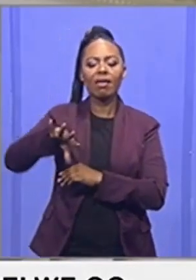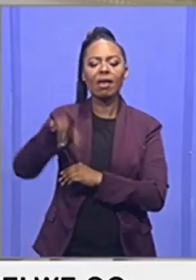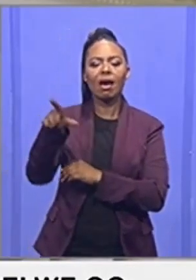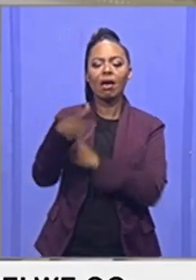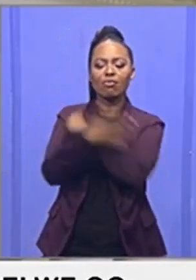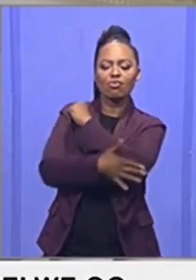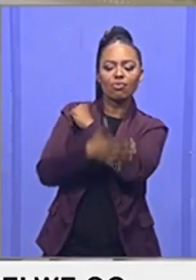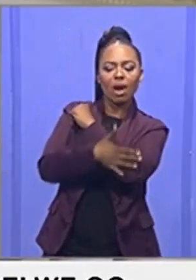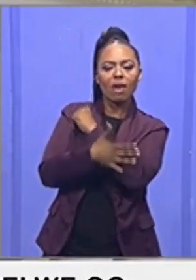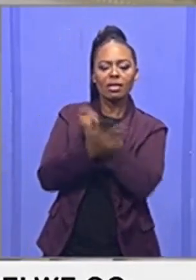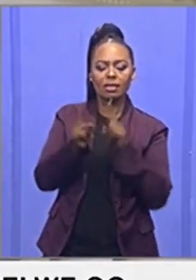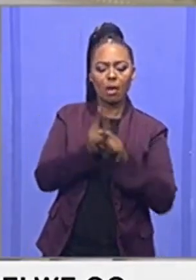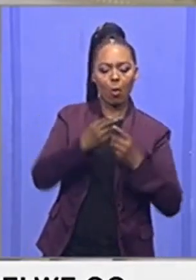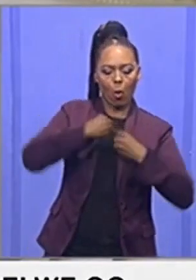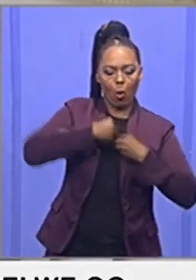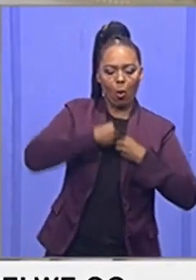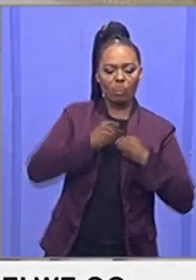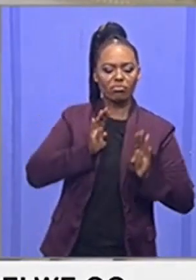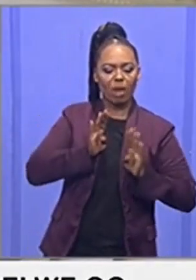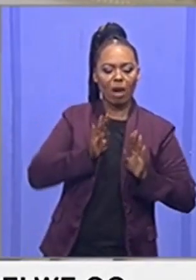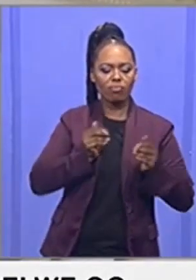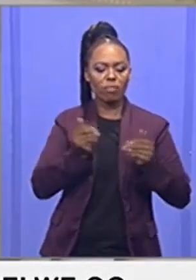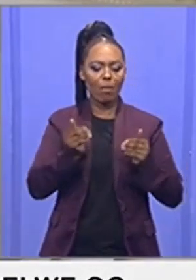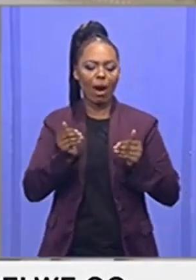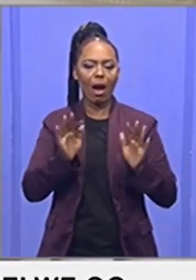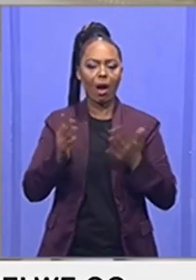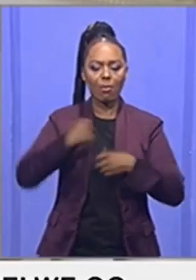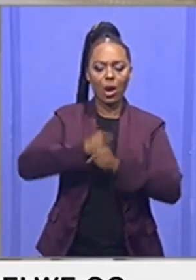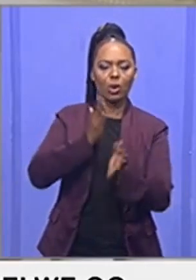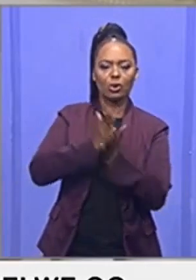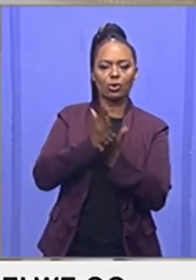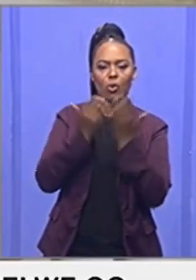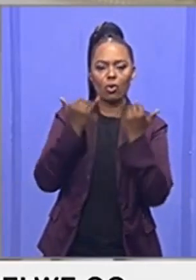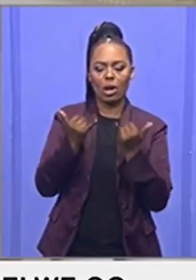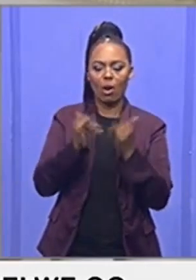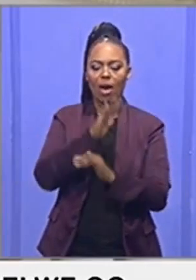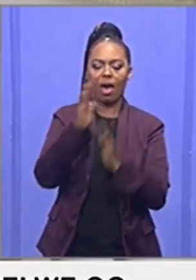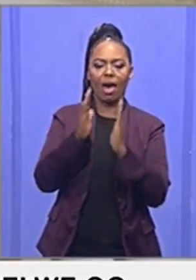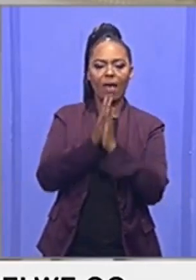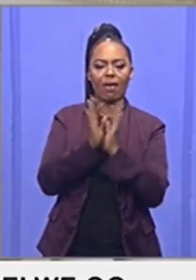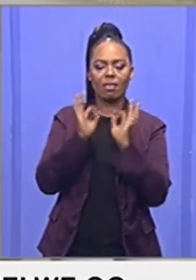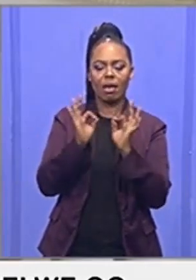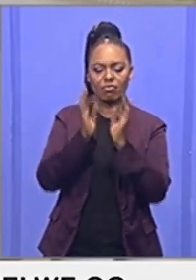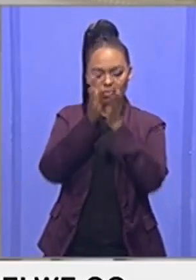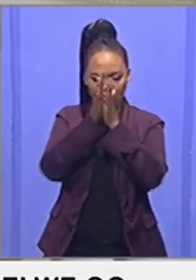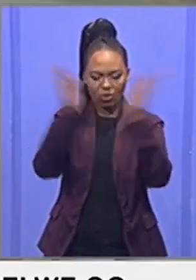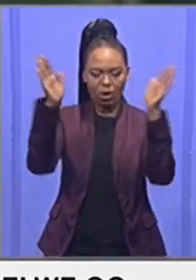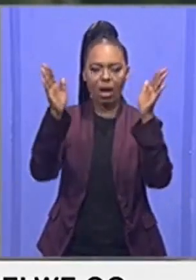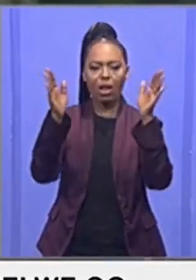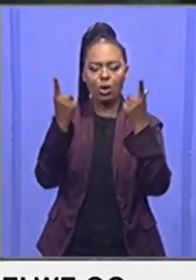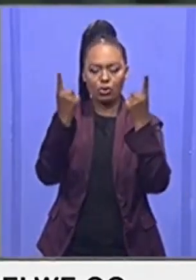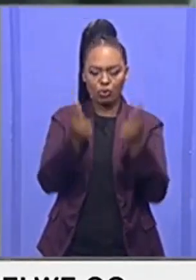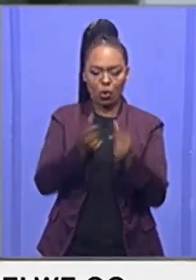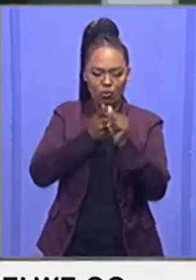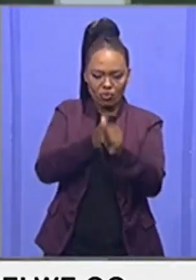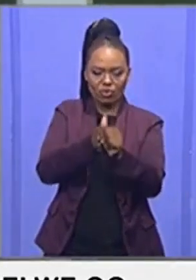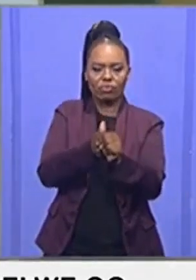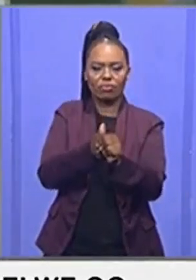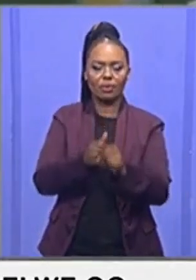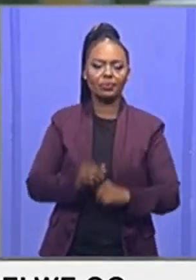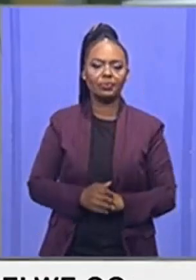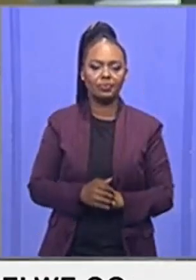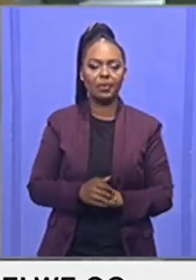context in order to make sure that this is not an exception but a widespread practice. Moitseanape wa merero